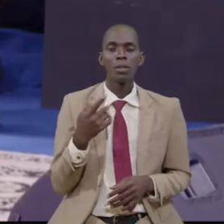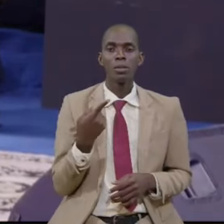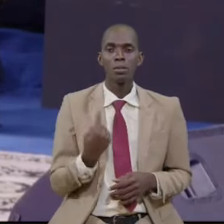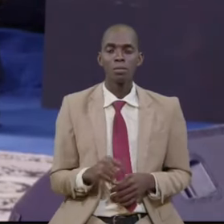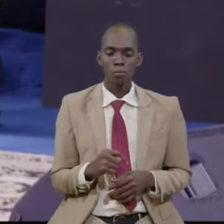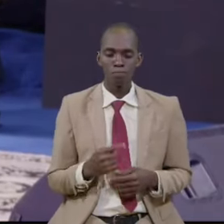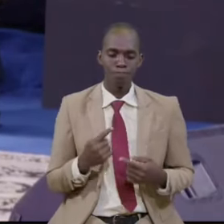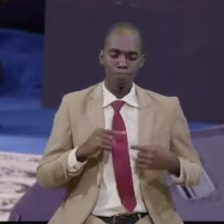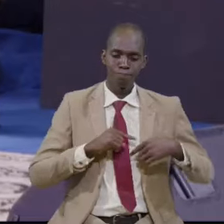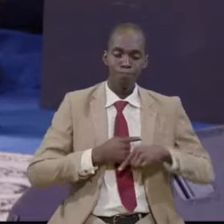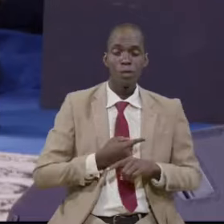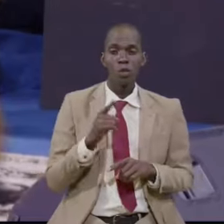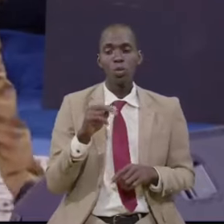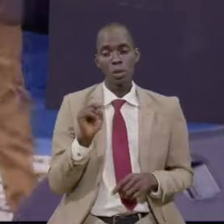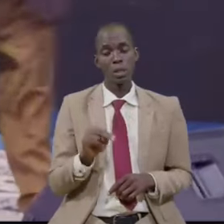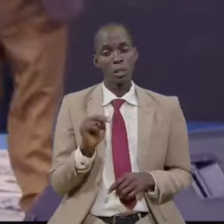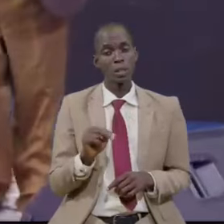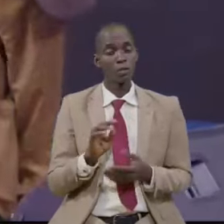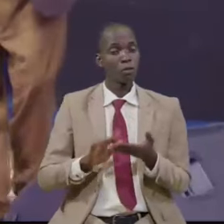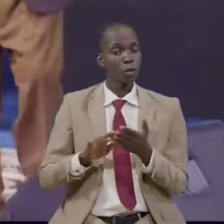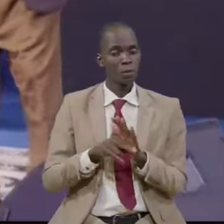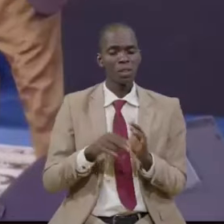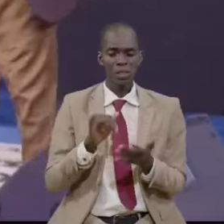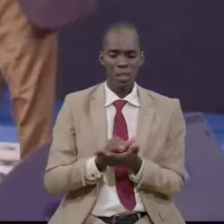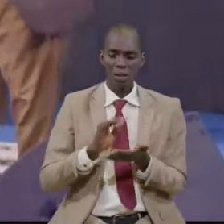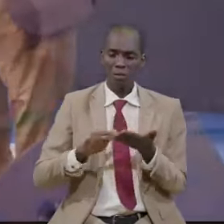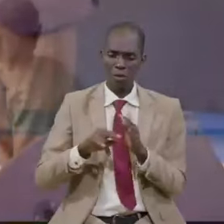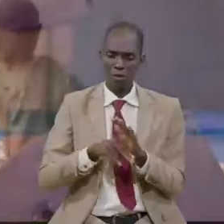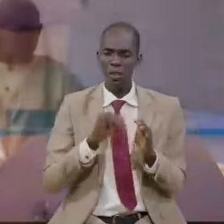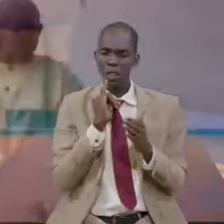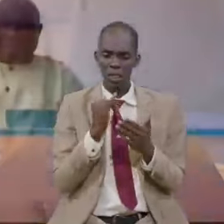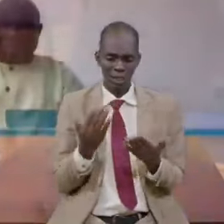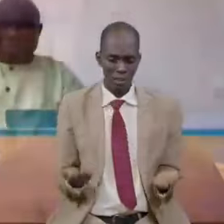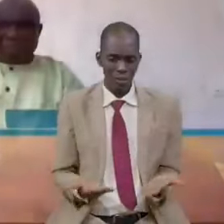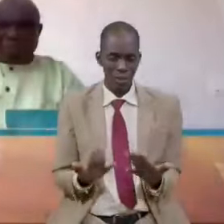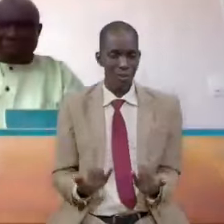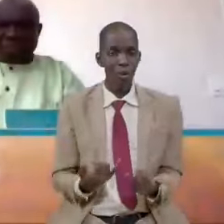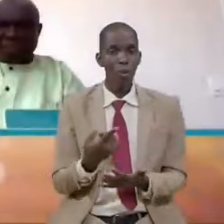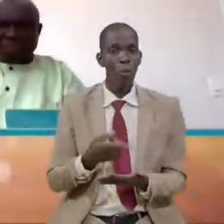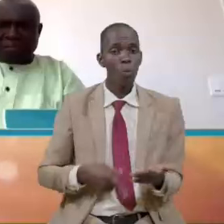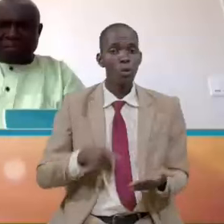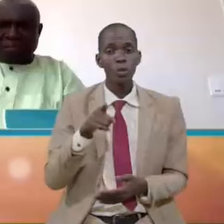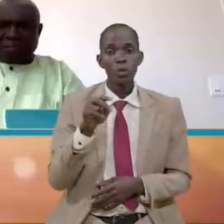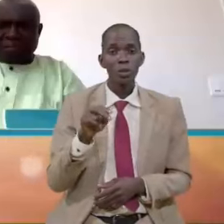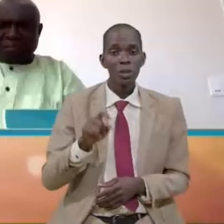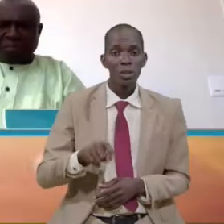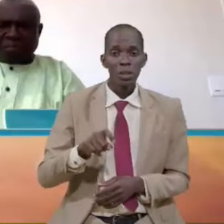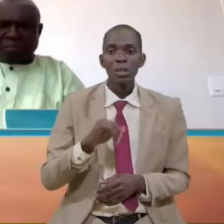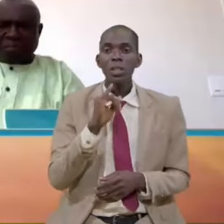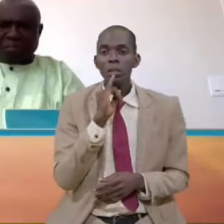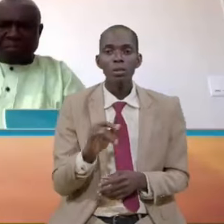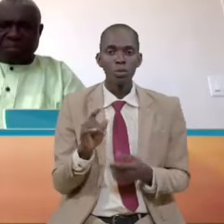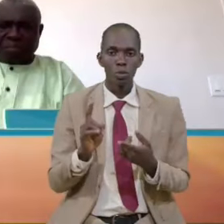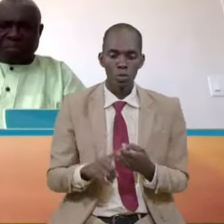The forgiveness is here tonight. All you need to do is come, pick up your own. Pick up your